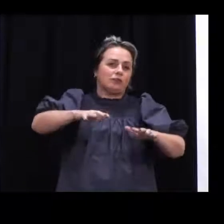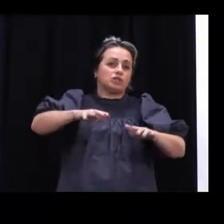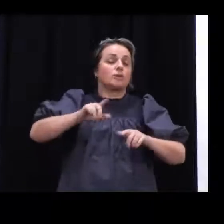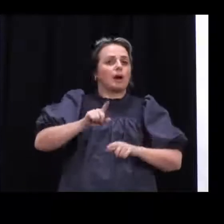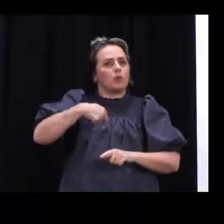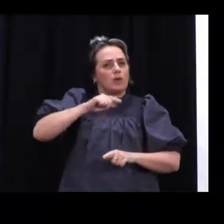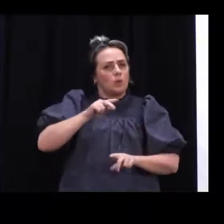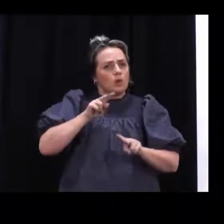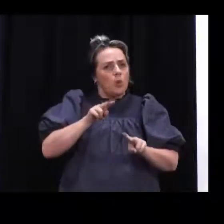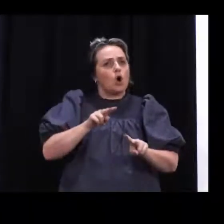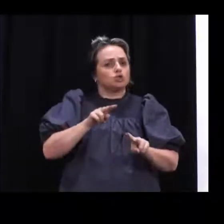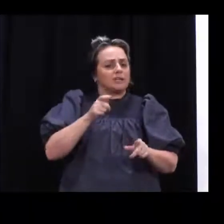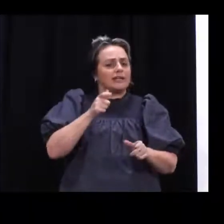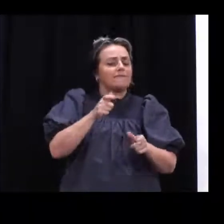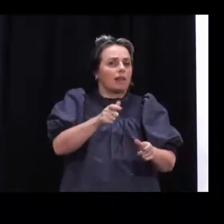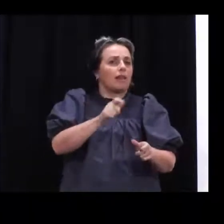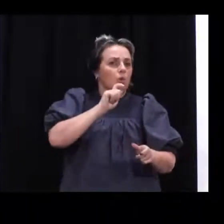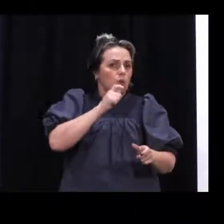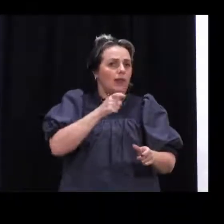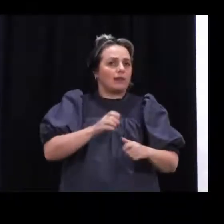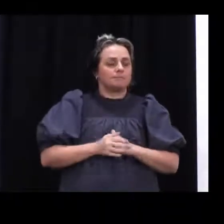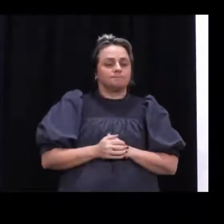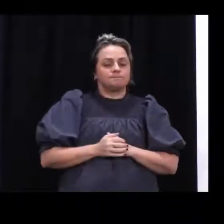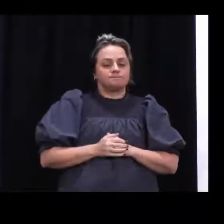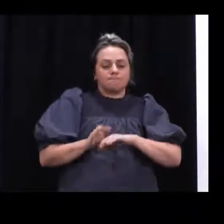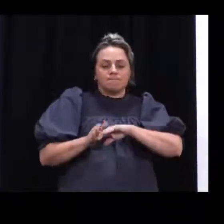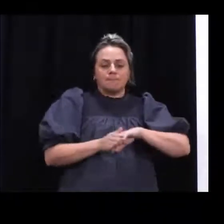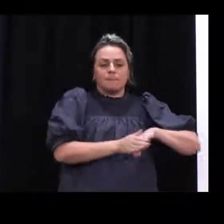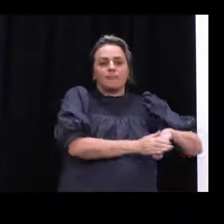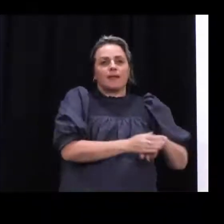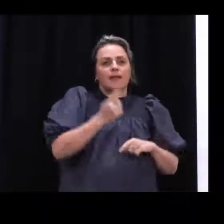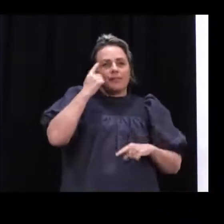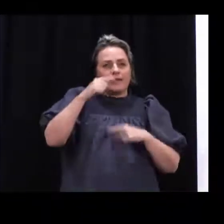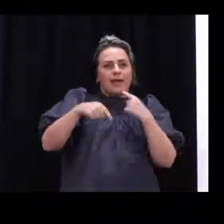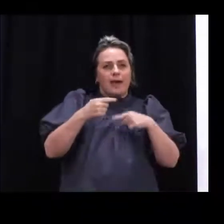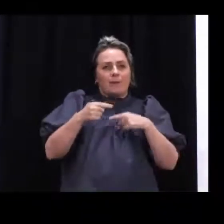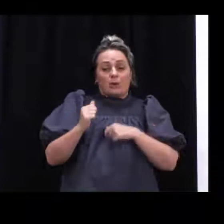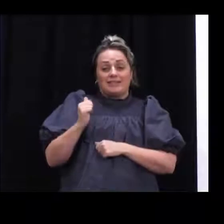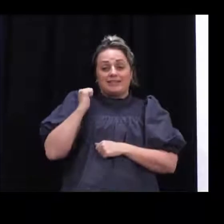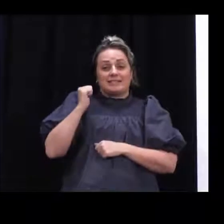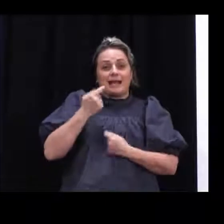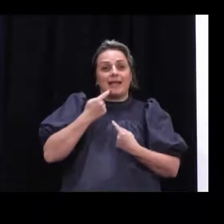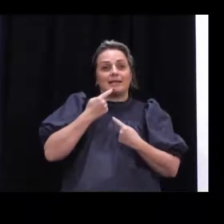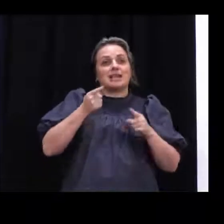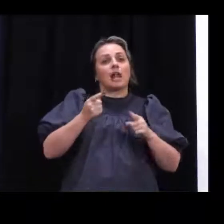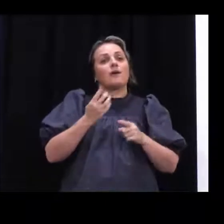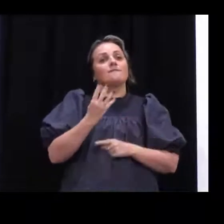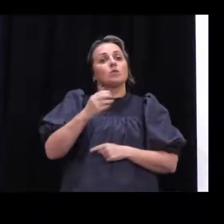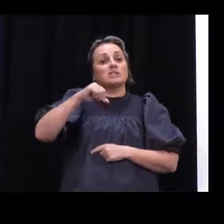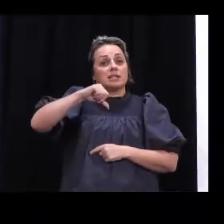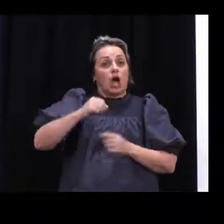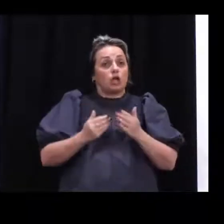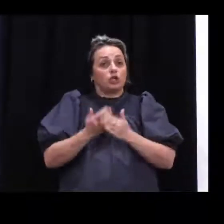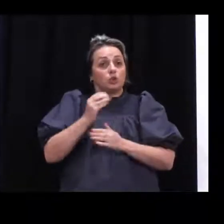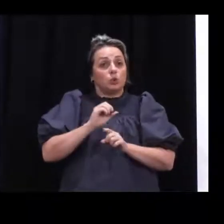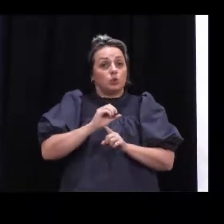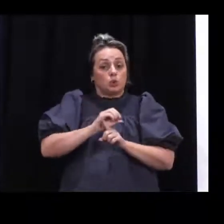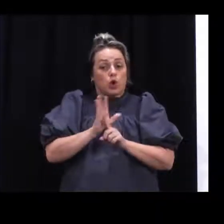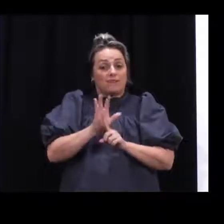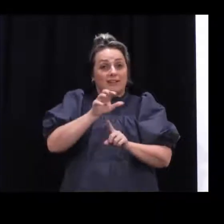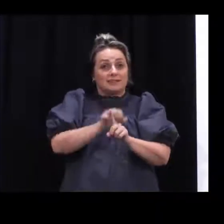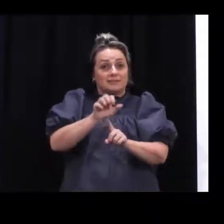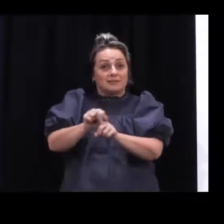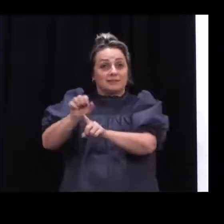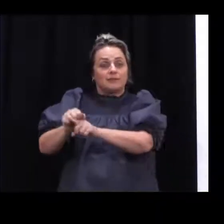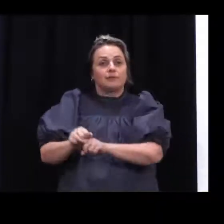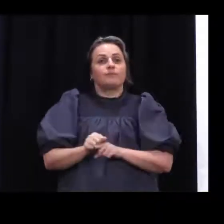carefully. Now, of note, just thinking about the cases we reported yesterday, there were 49, 57% of